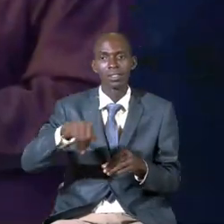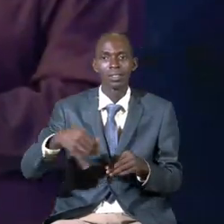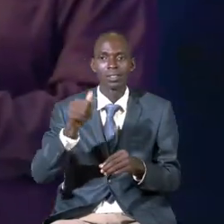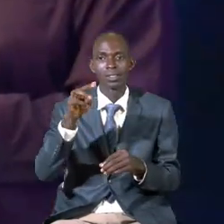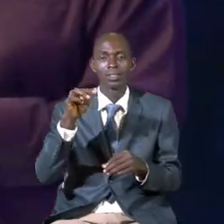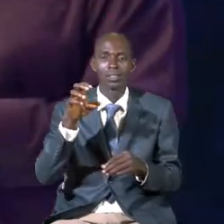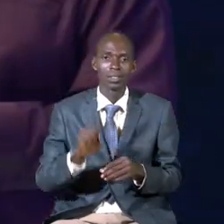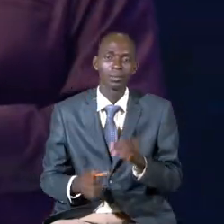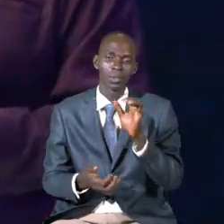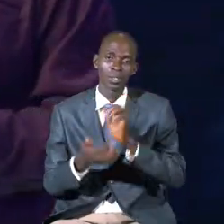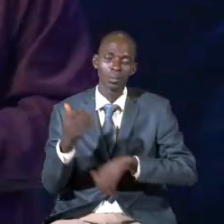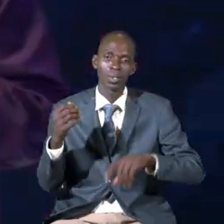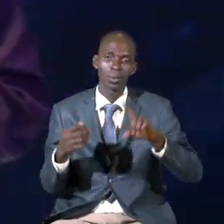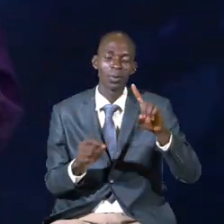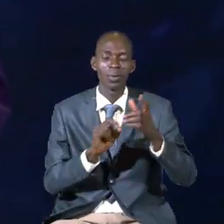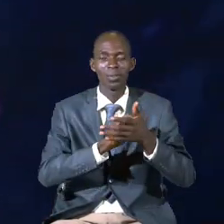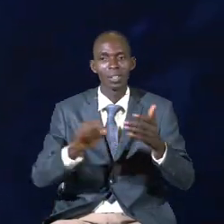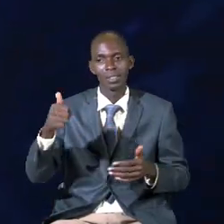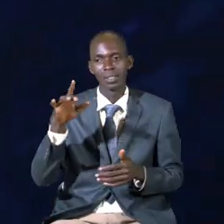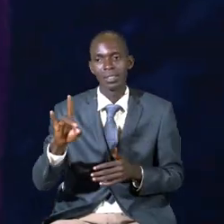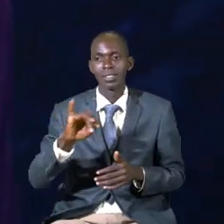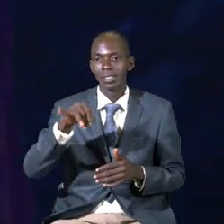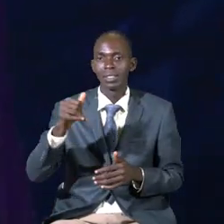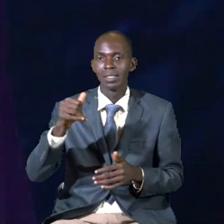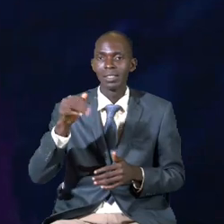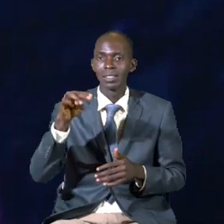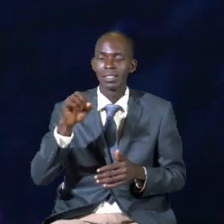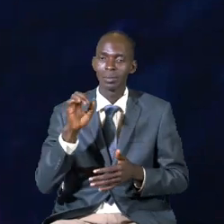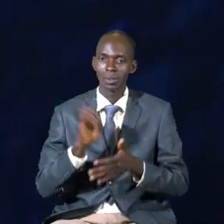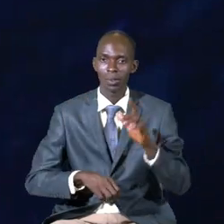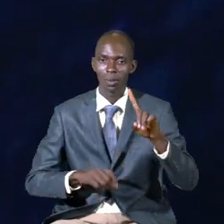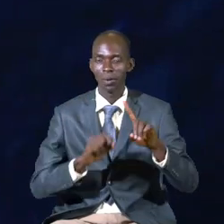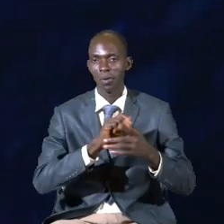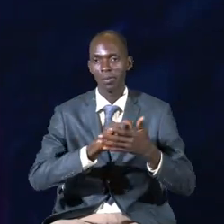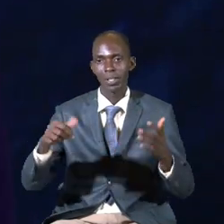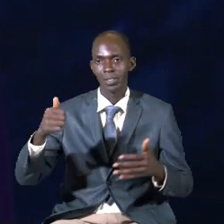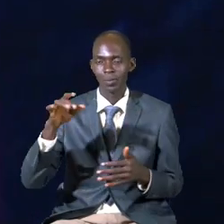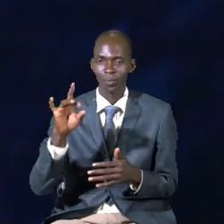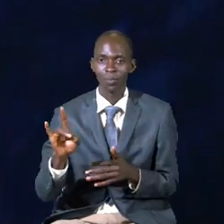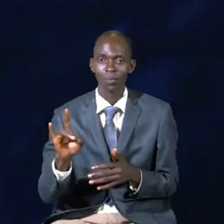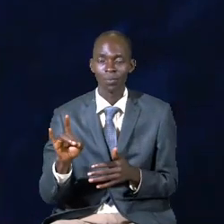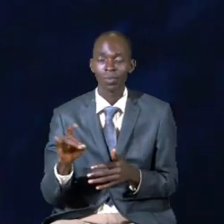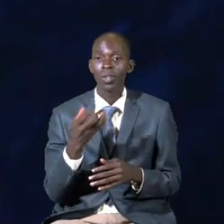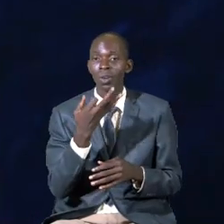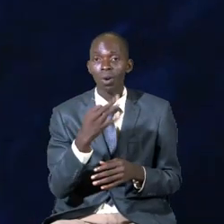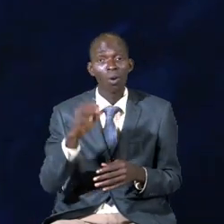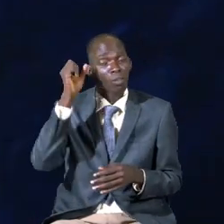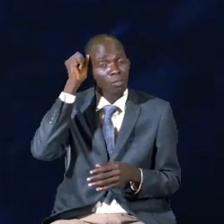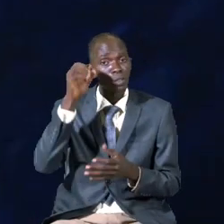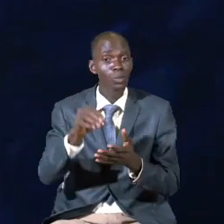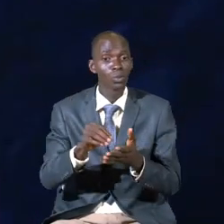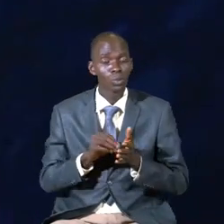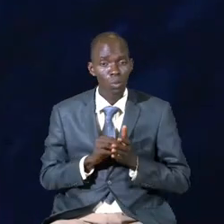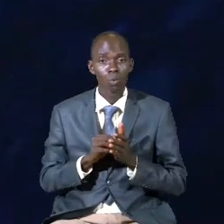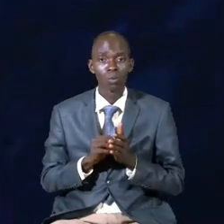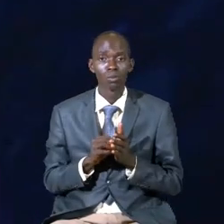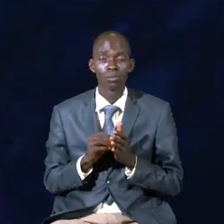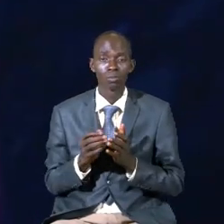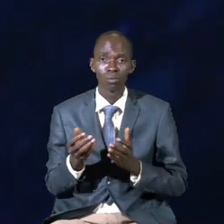from verse 18 james chapter 1 verse 18 of his soon will begotten